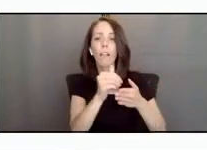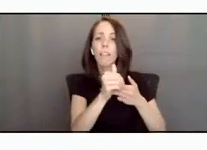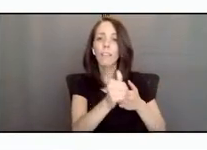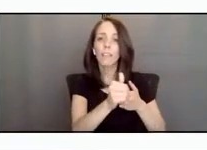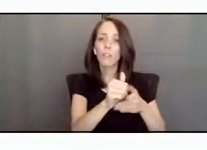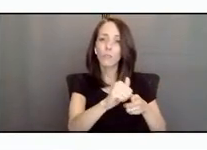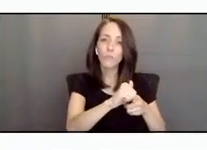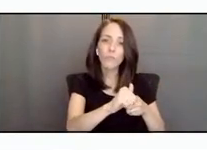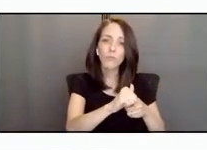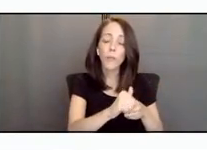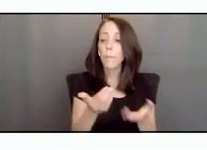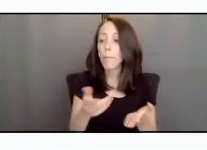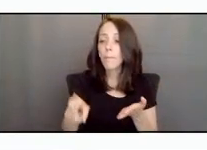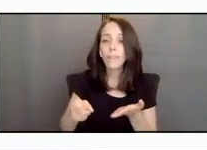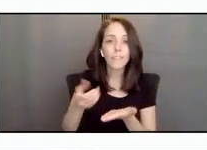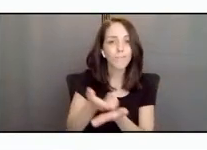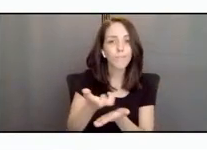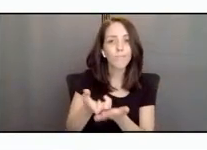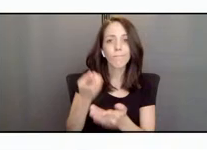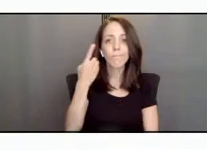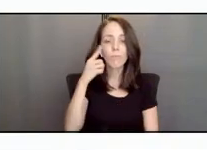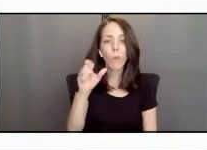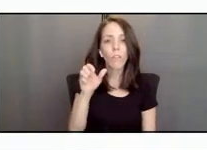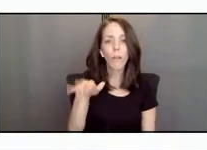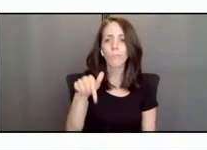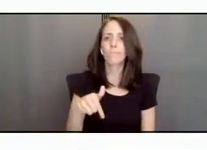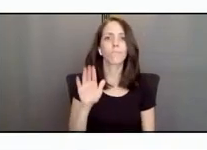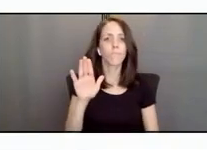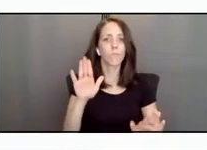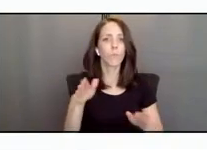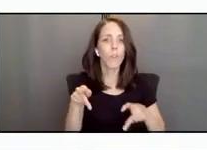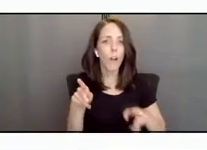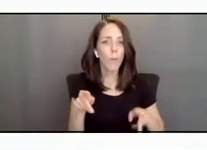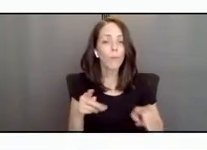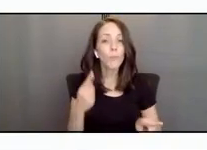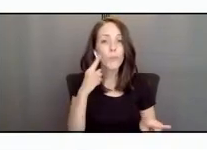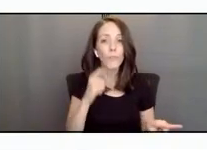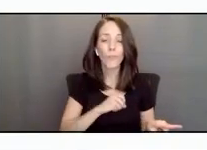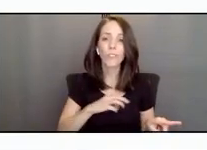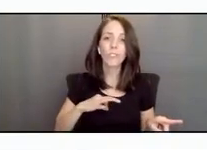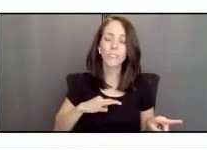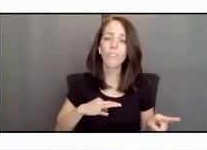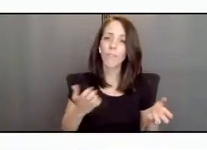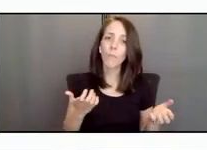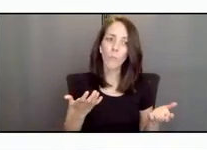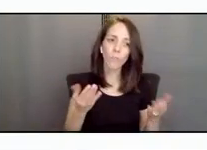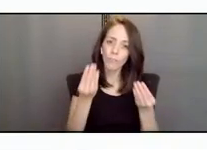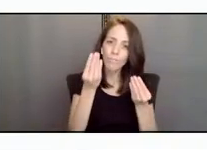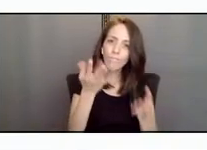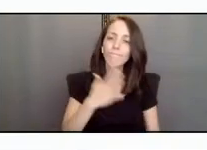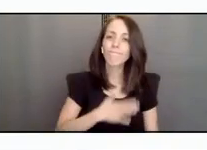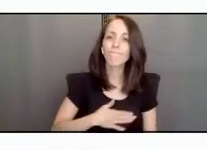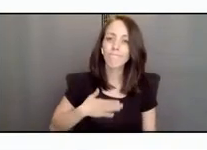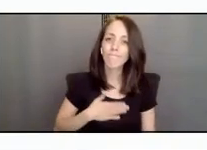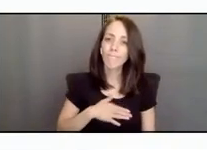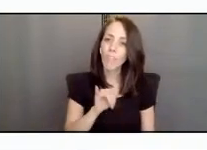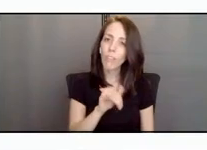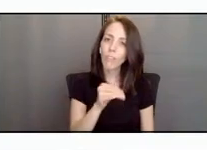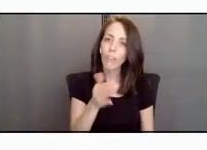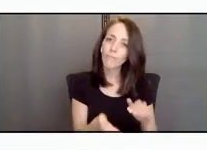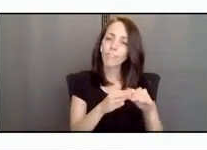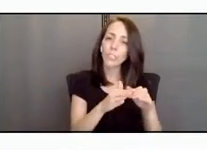lab. This is a great opportunity for faculty and we want to express our appreciation. We do ask